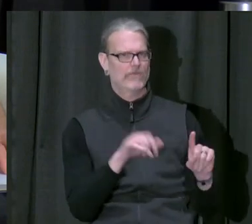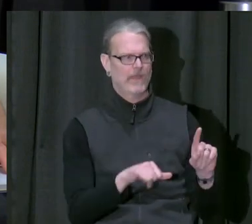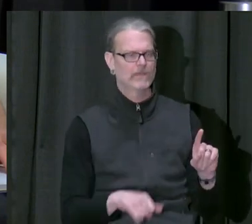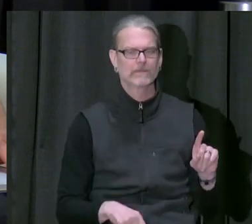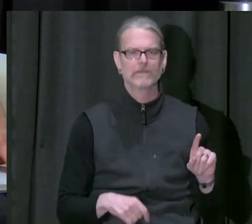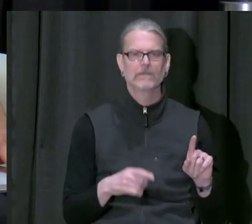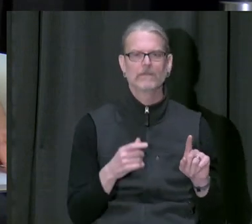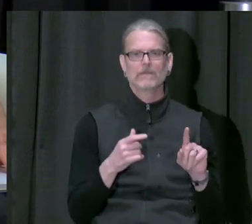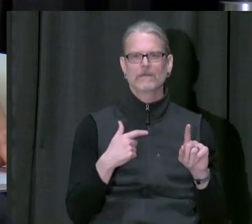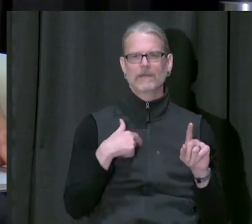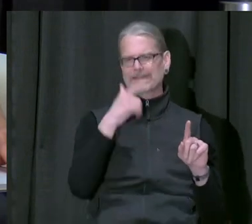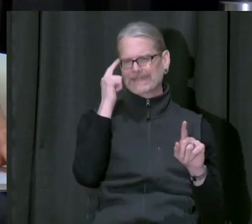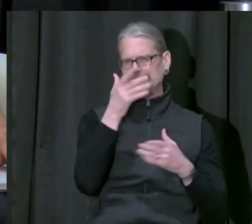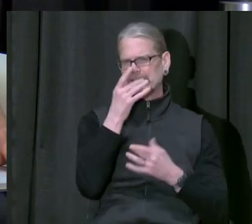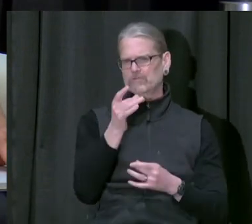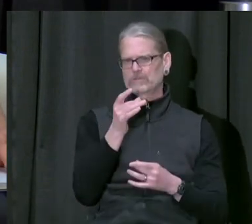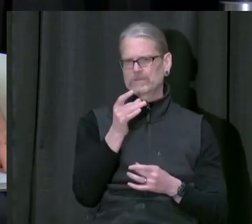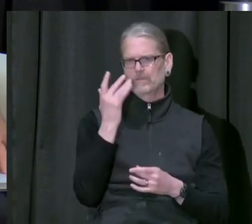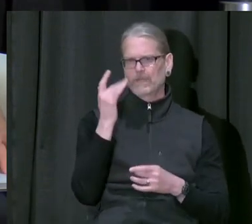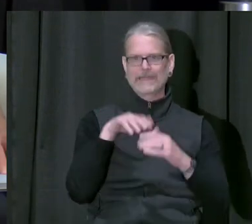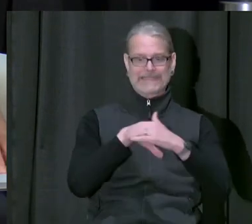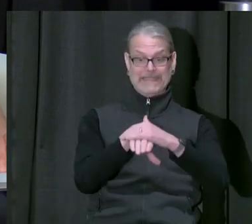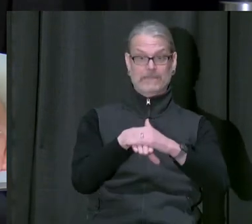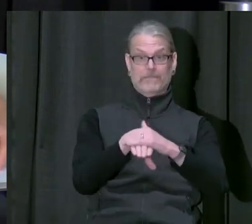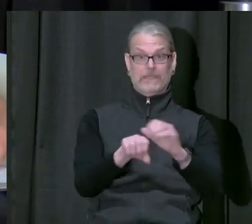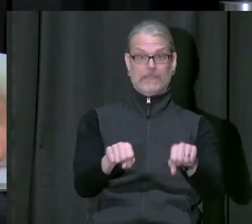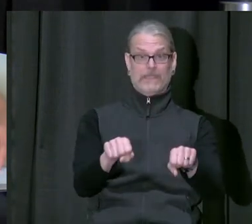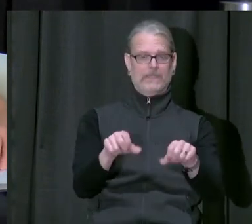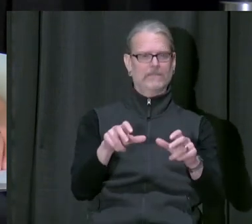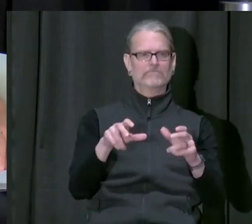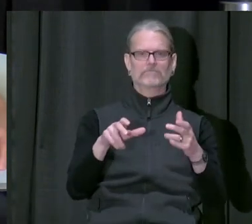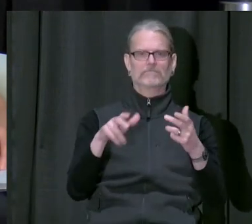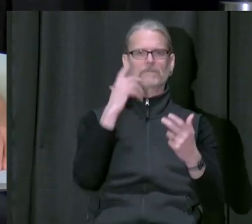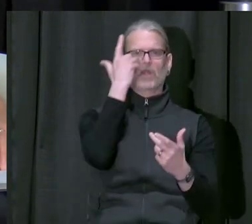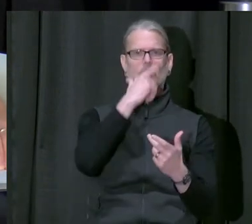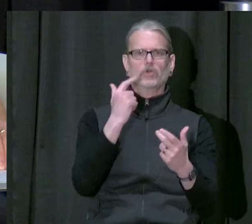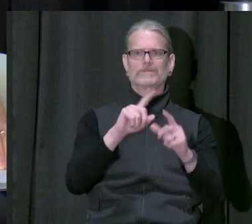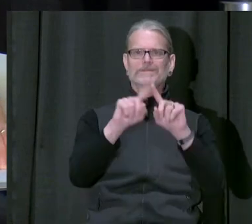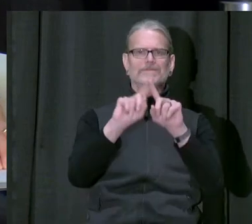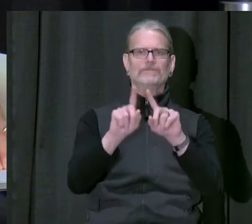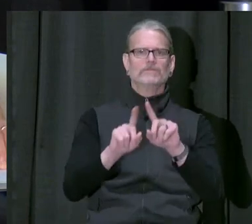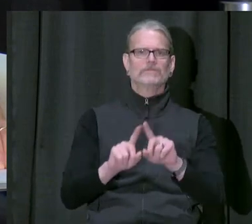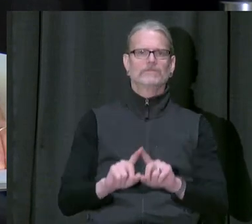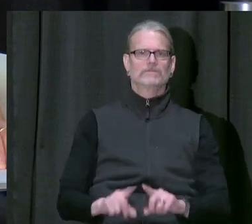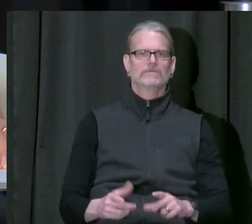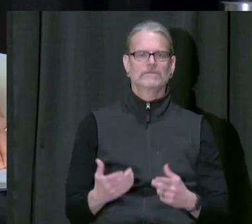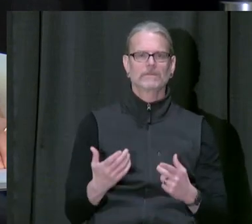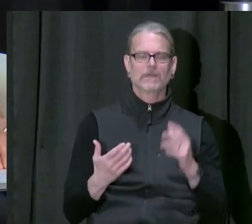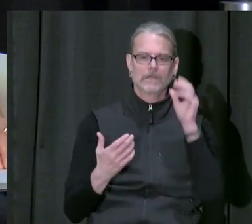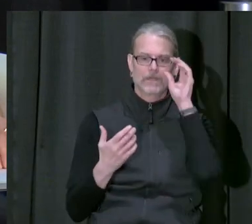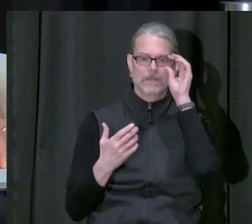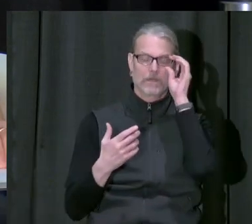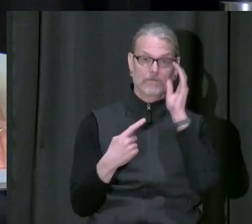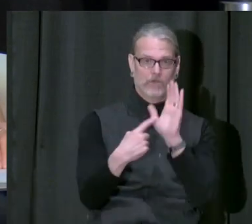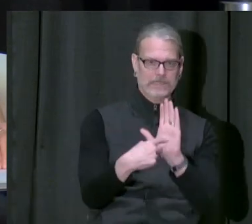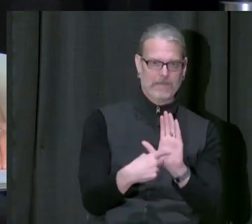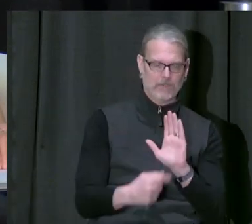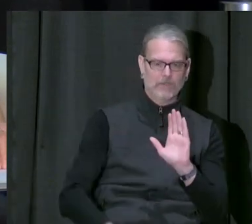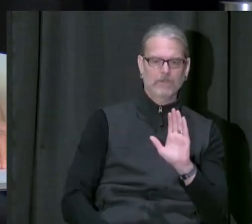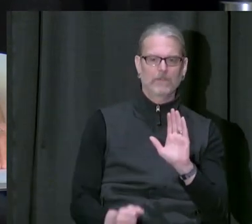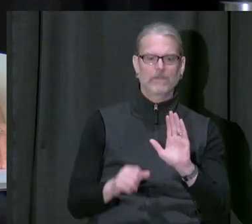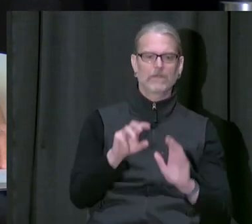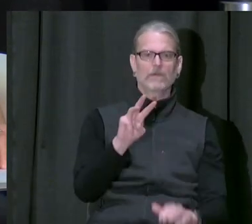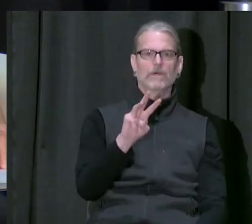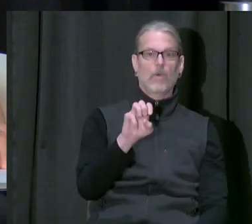interesting because accessibility can mean so many different things in so many different areas. So for example, you know, in